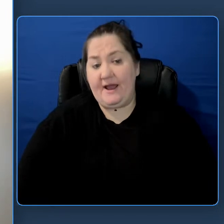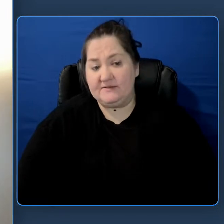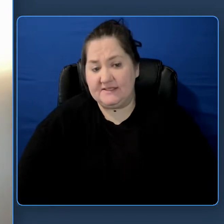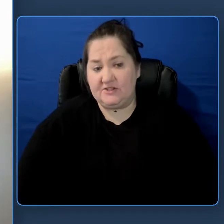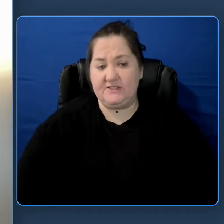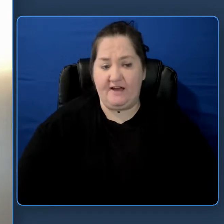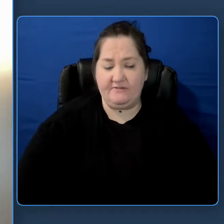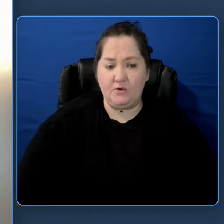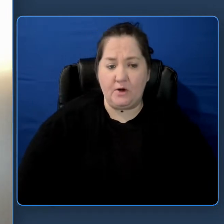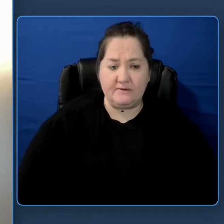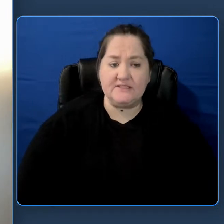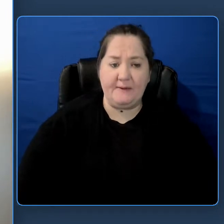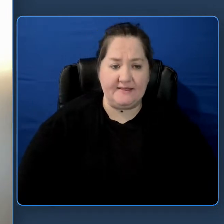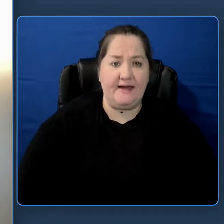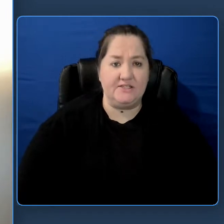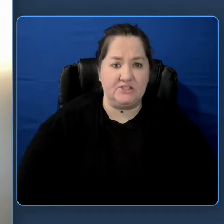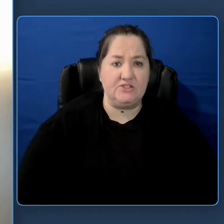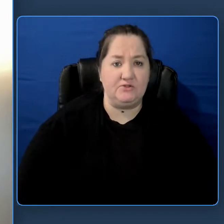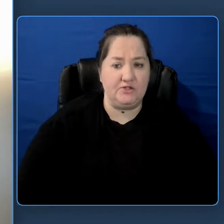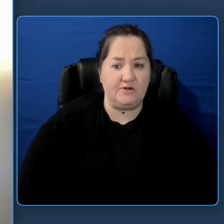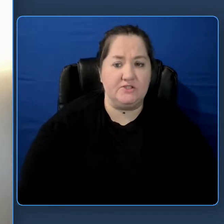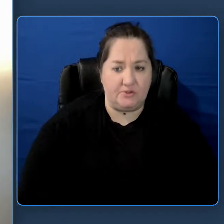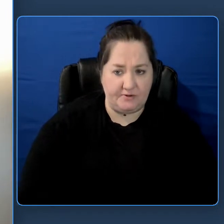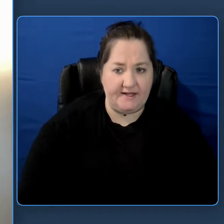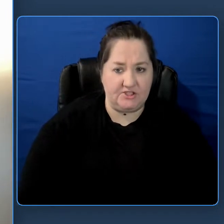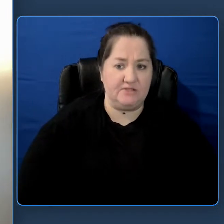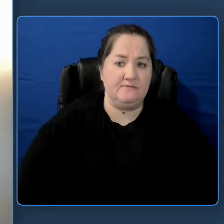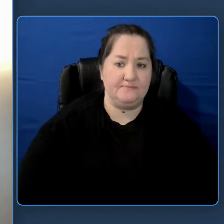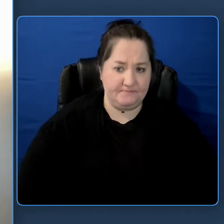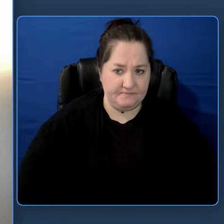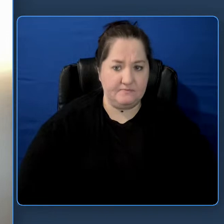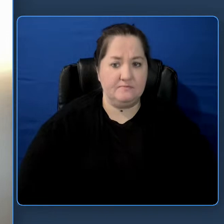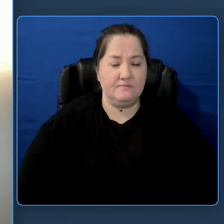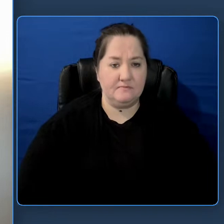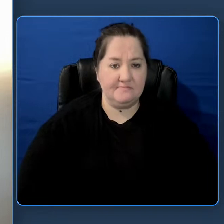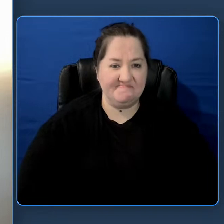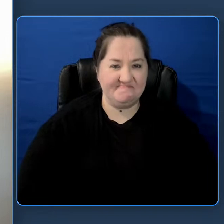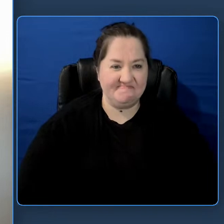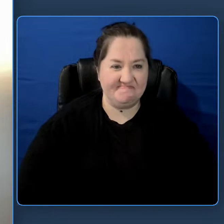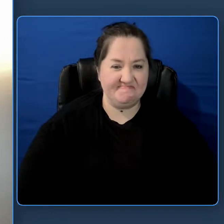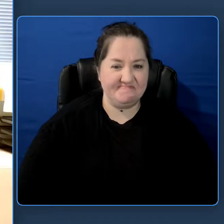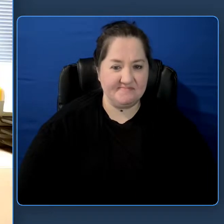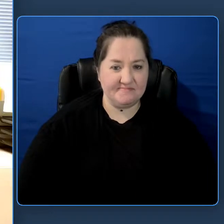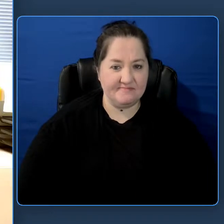to announce that they're deaf, and you want to respect that and just do your interpretation.